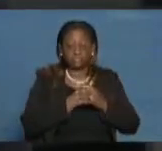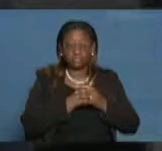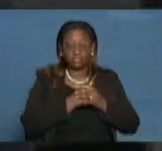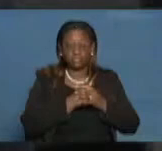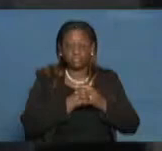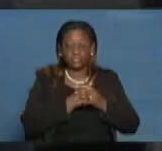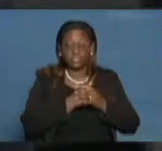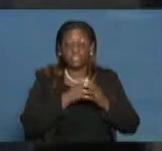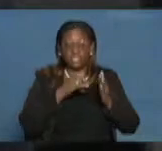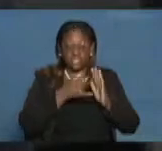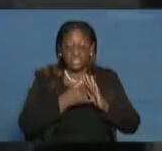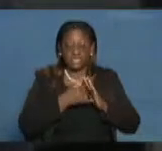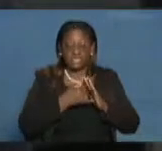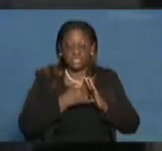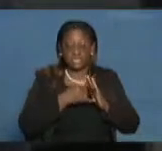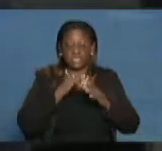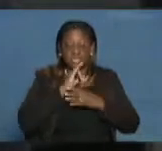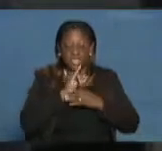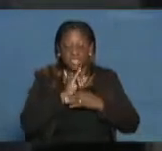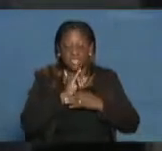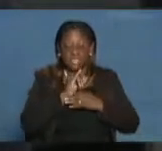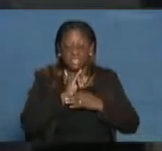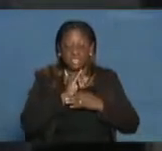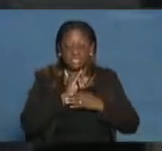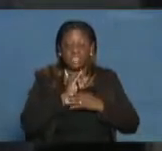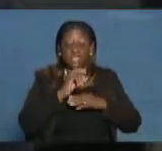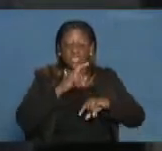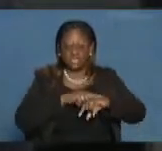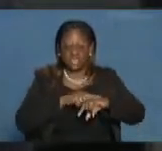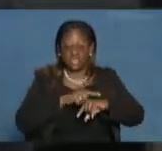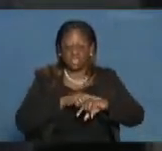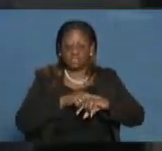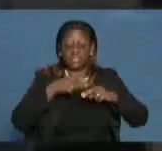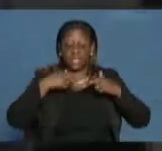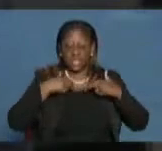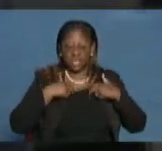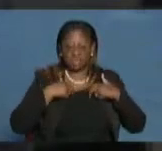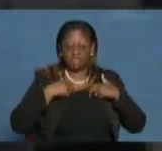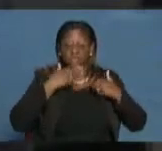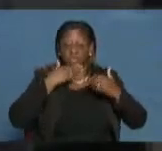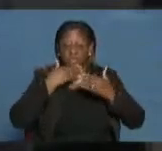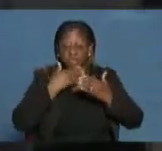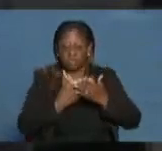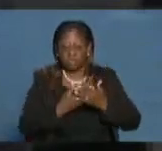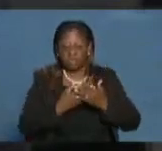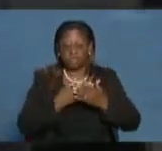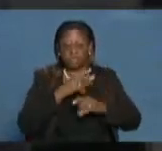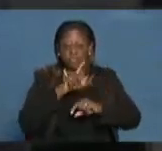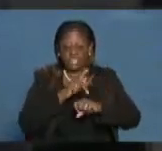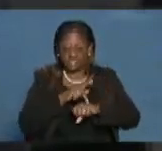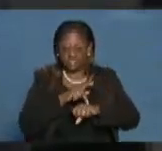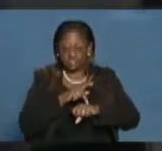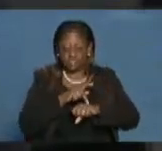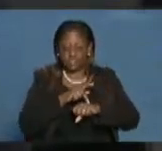is really an impetus in driving the need to get a proper facility in place as quickly